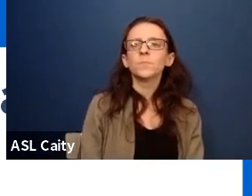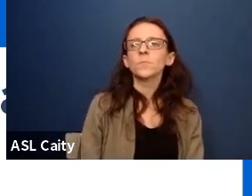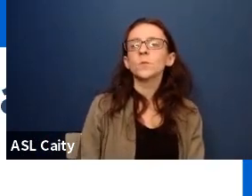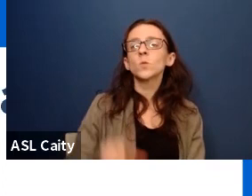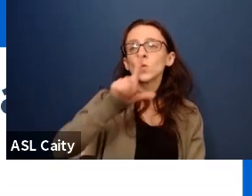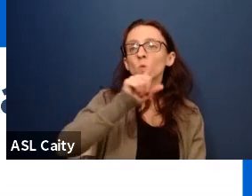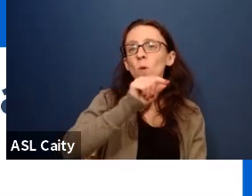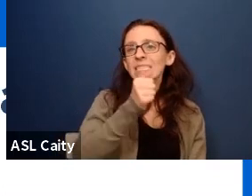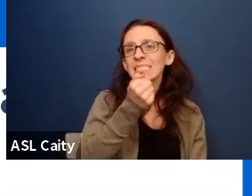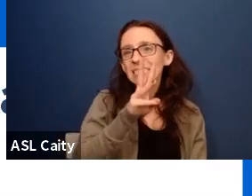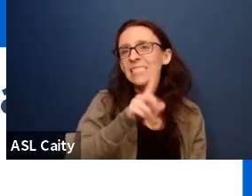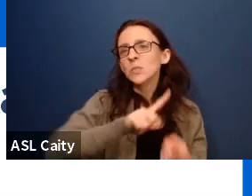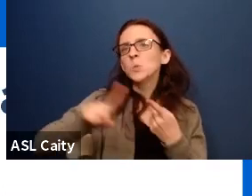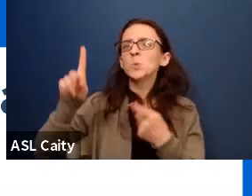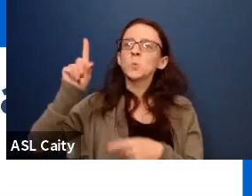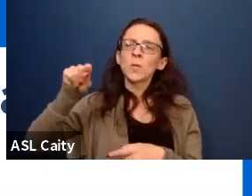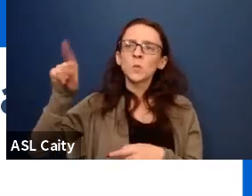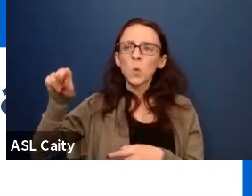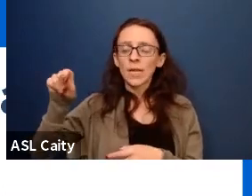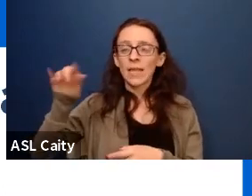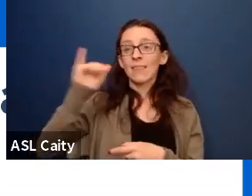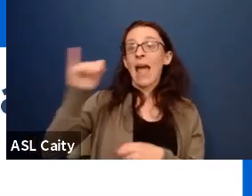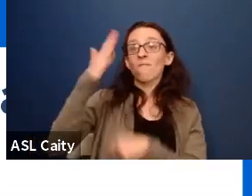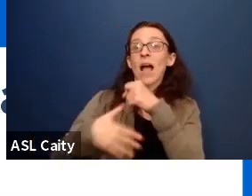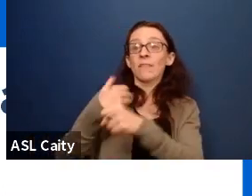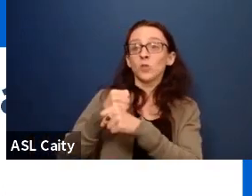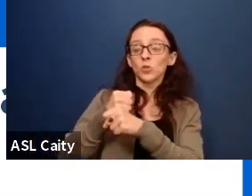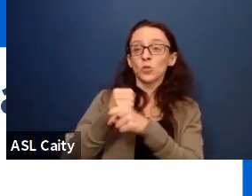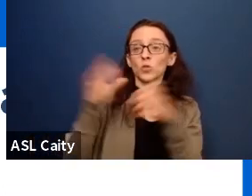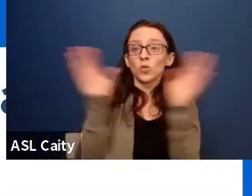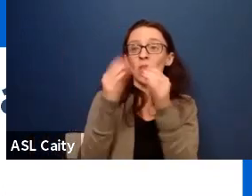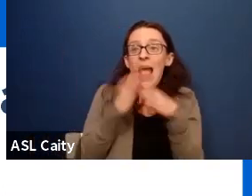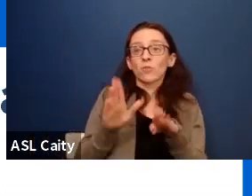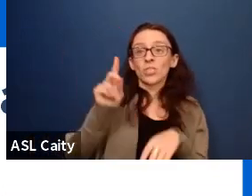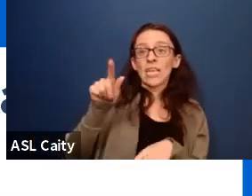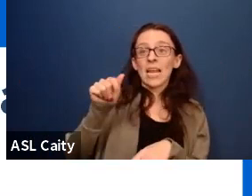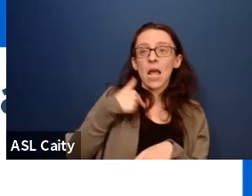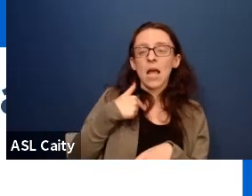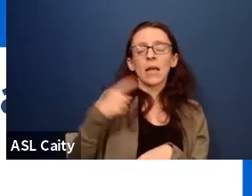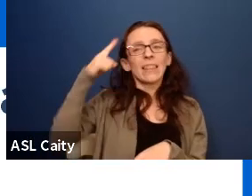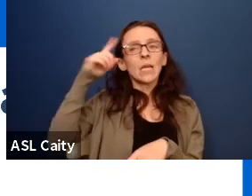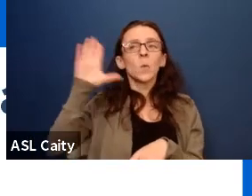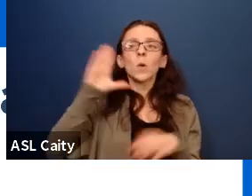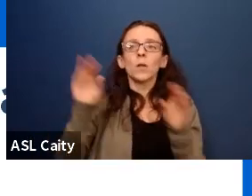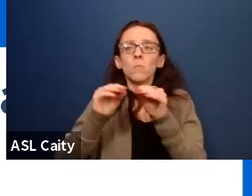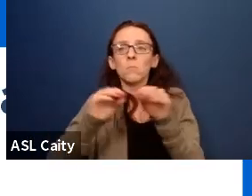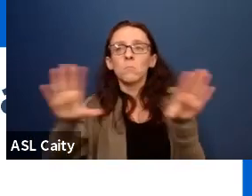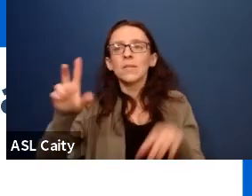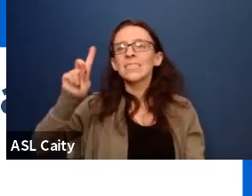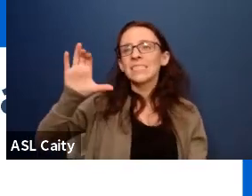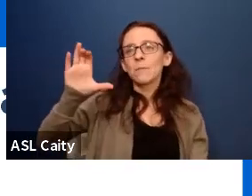2016 to 2020 5-year average data, I believe, is scheduled to be released in December